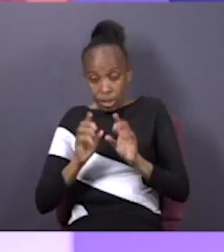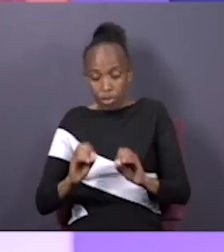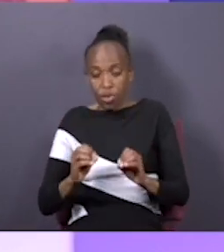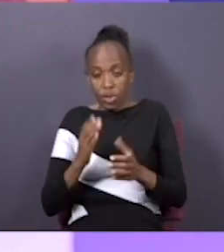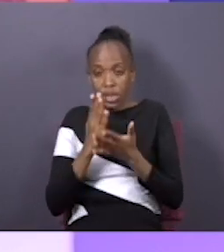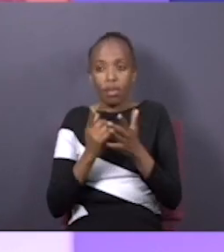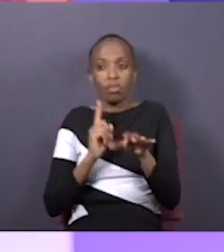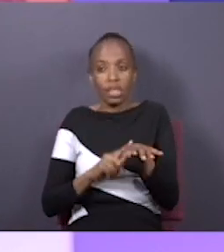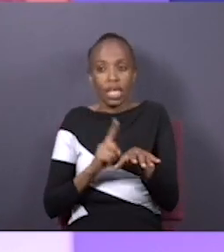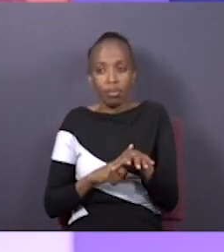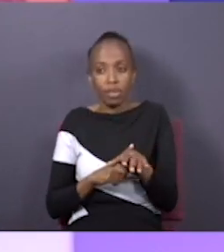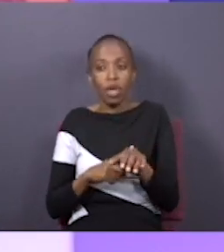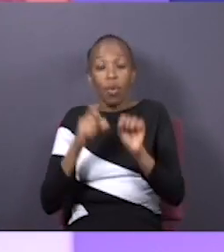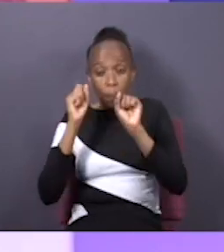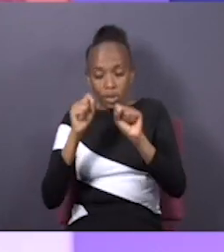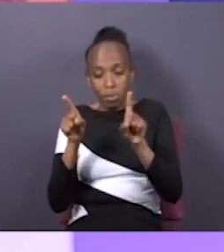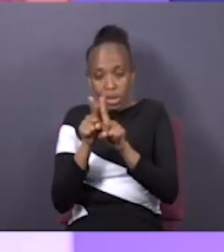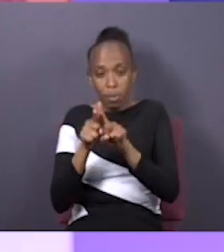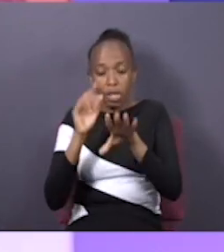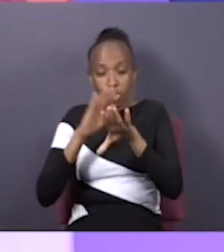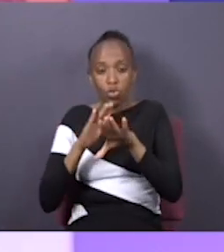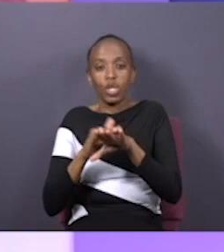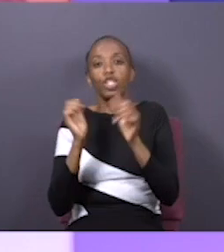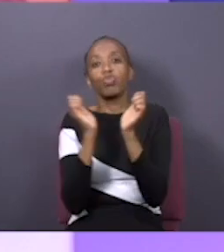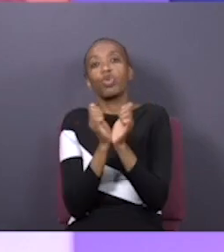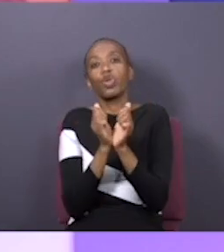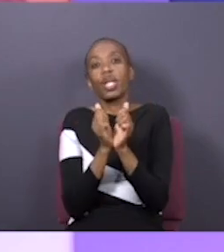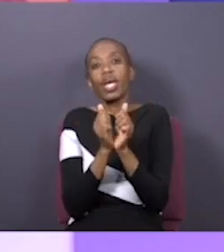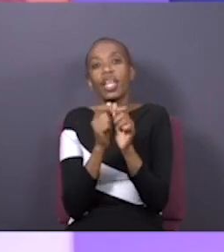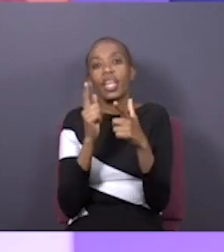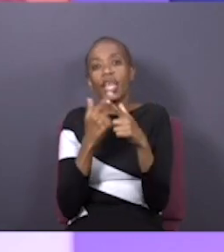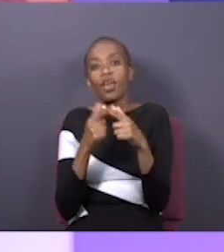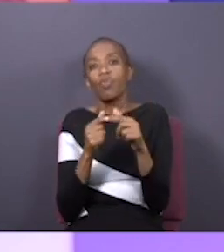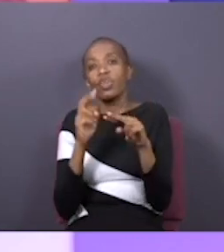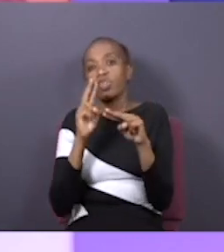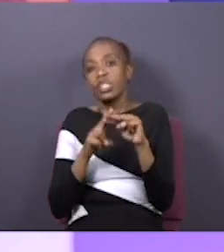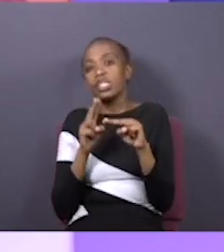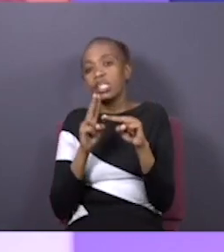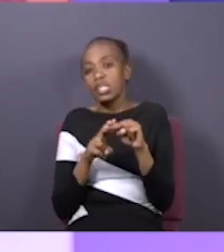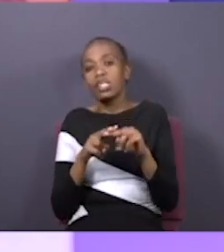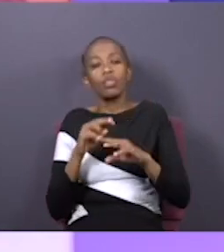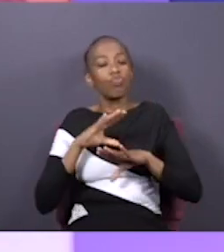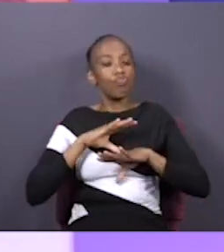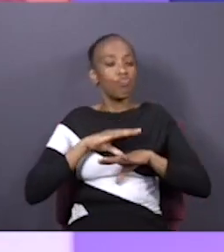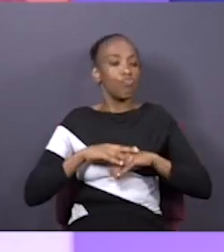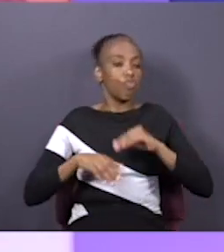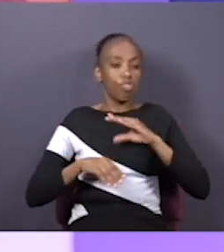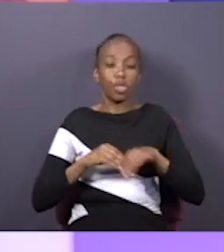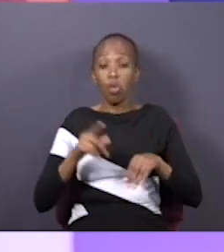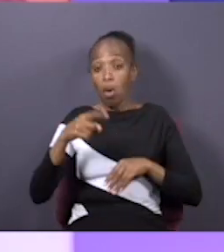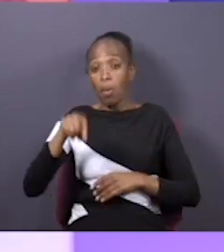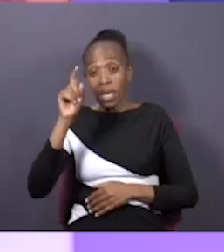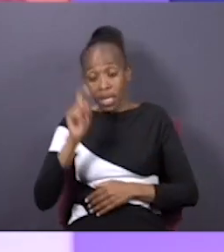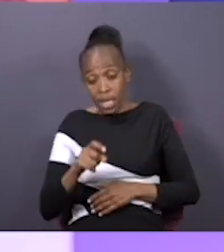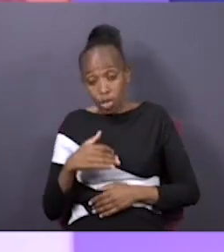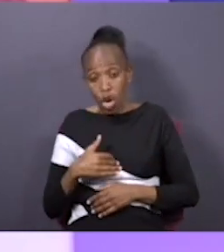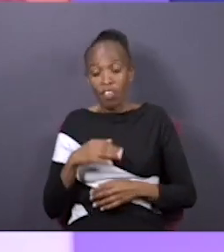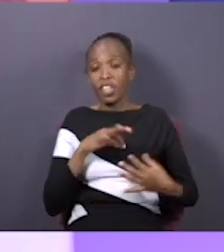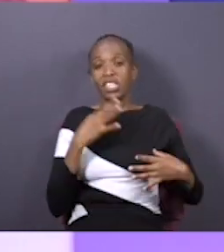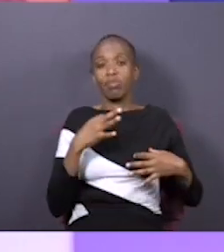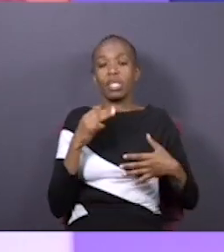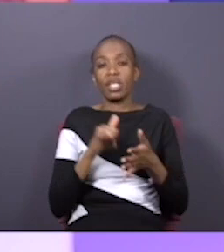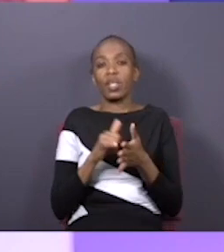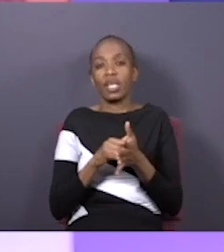there are times we'll be as good as Paul, and chances are that we will sit on our laurels. We need to have that